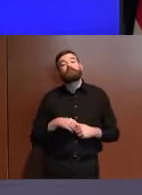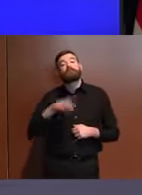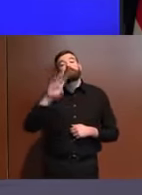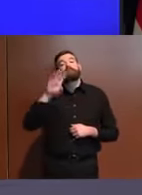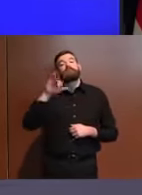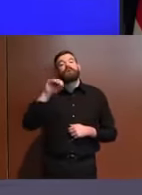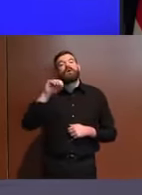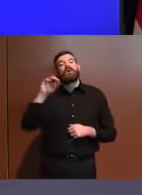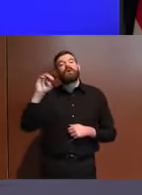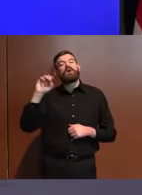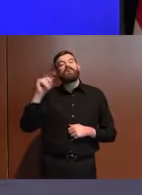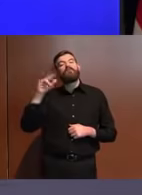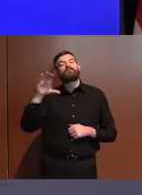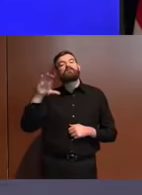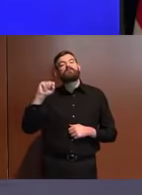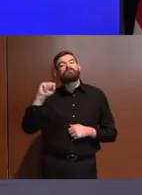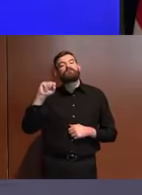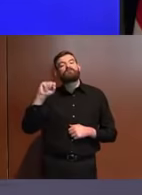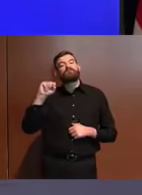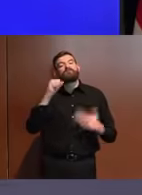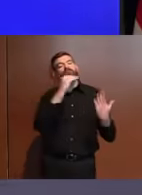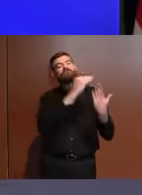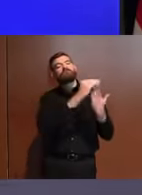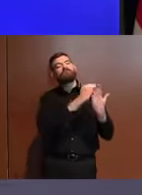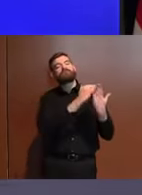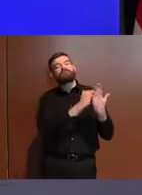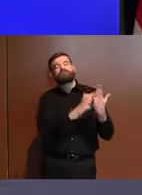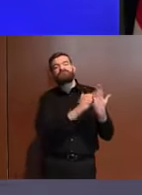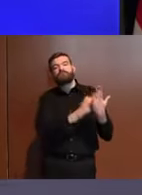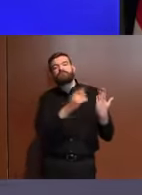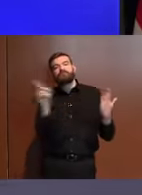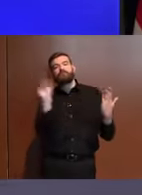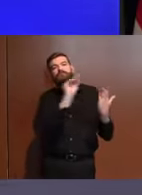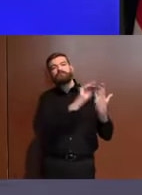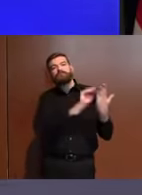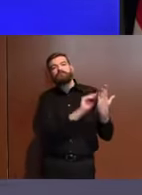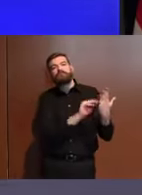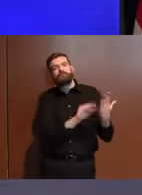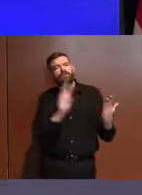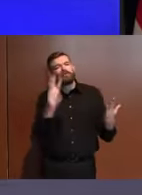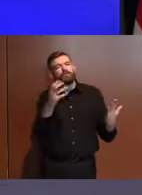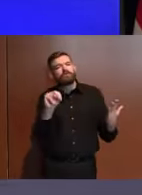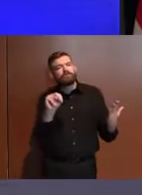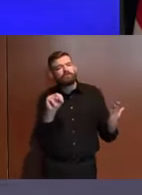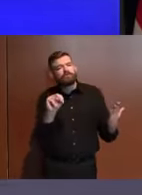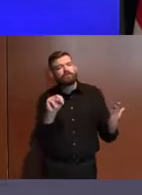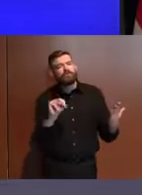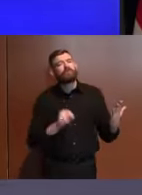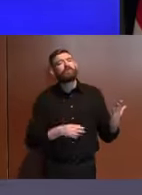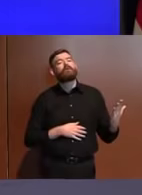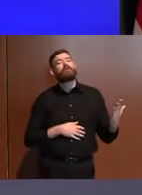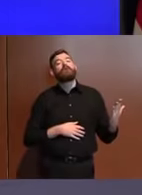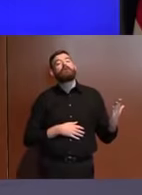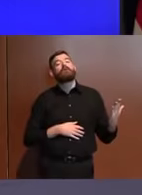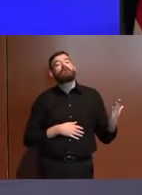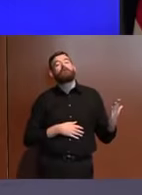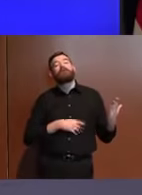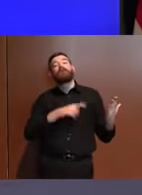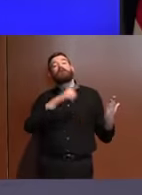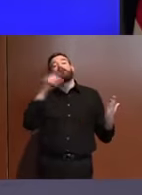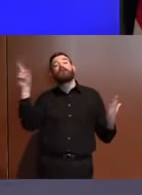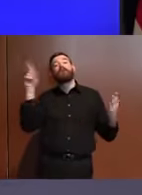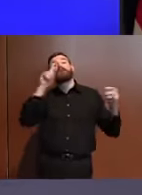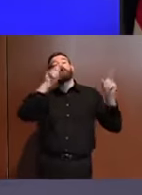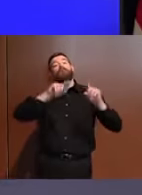finally, can you explain the changes in the testing sites' operating hours? That's the